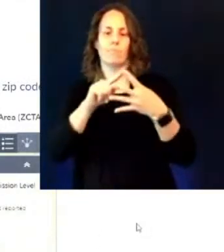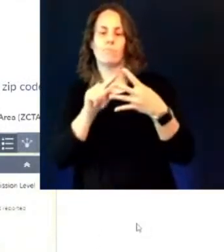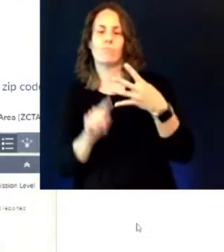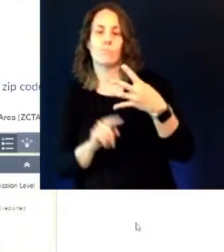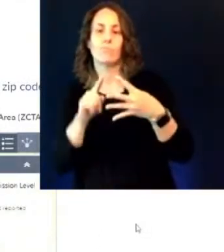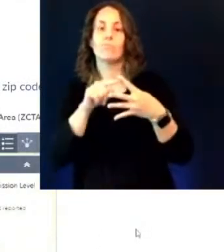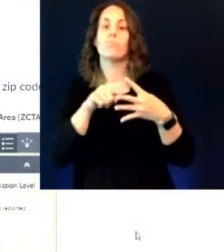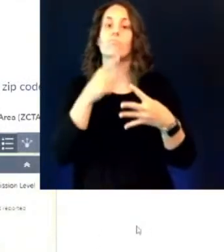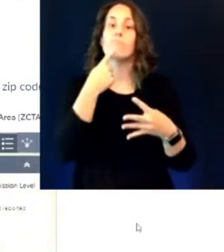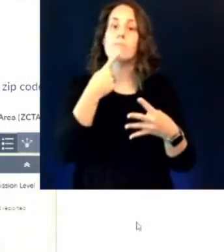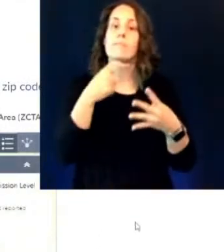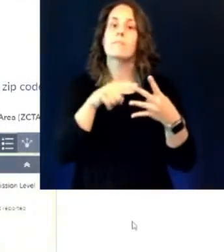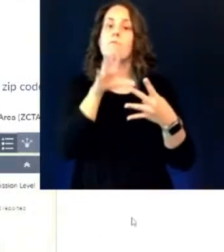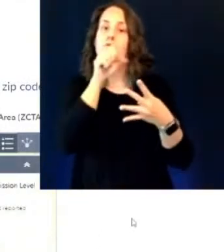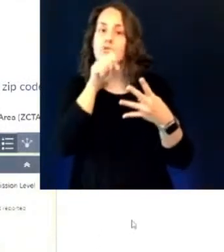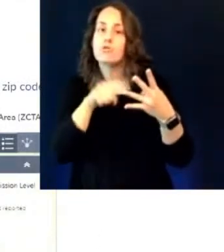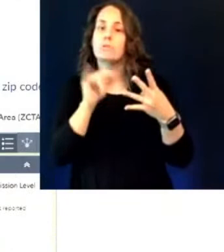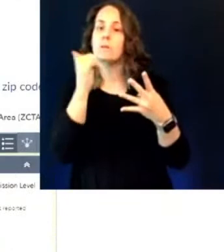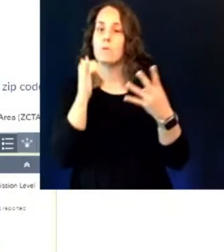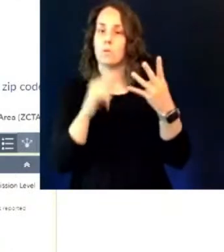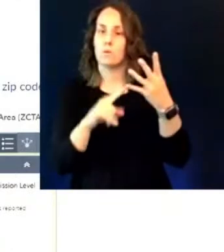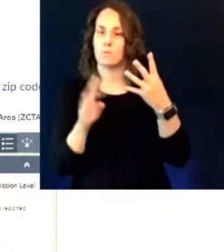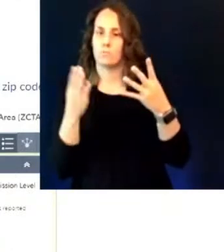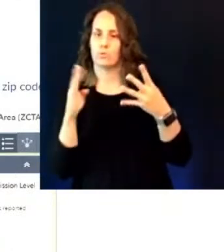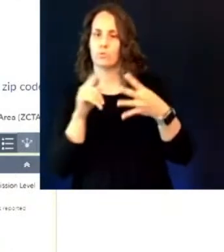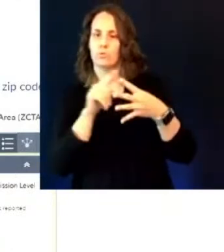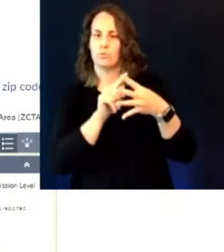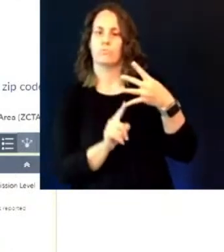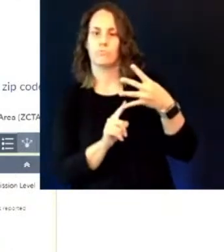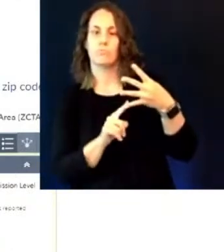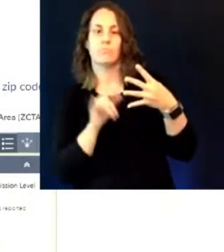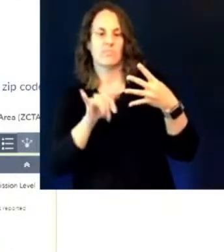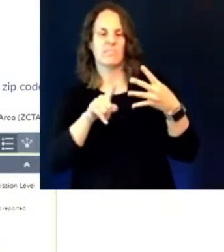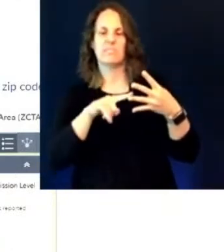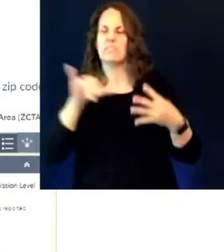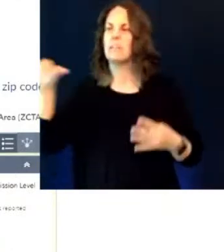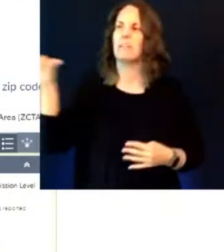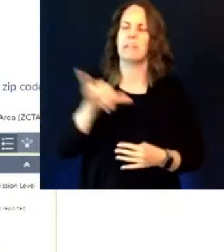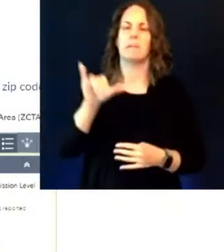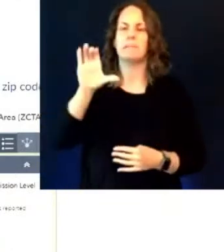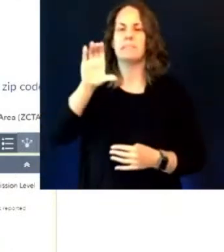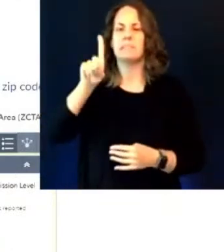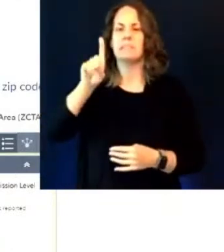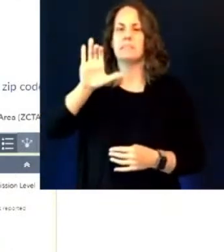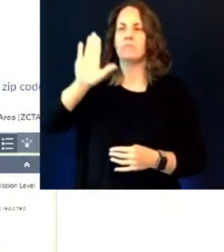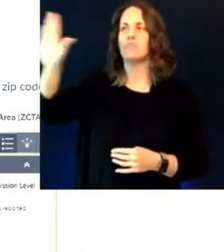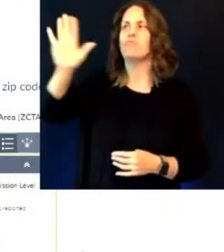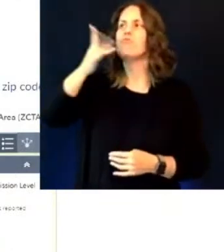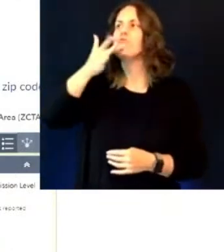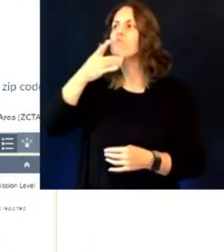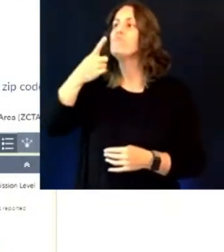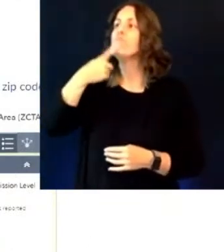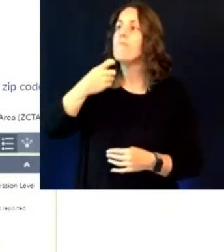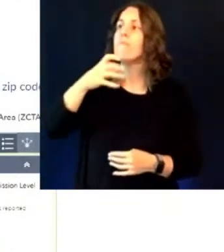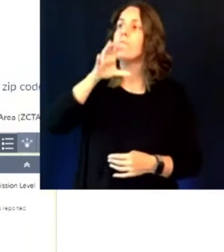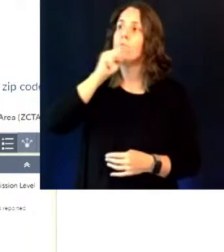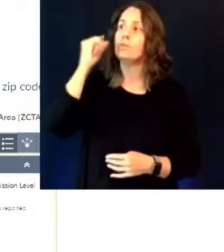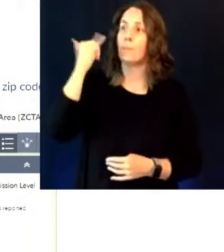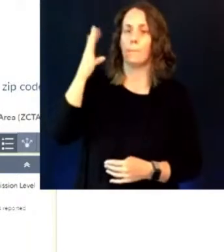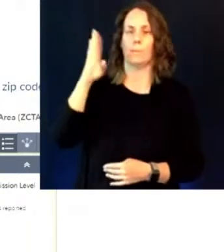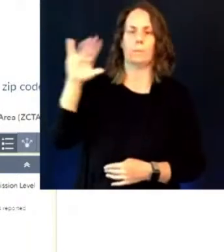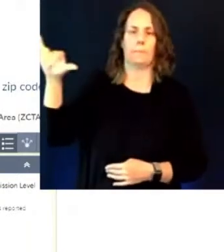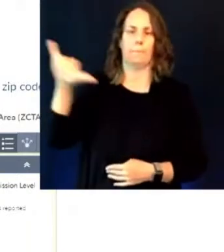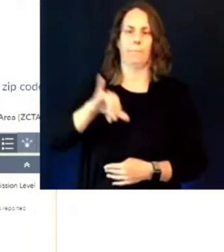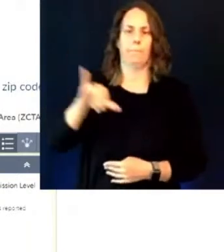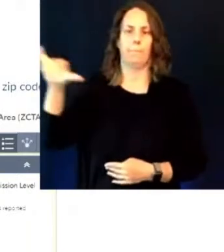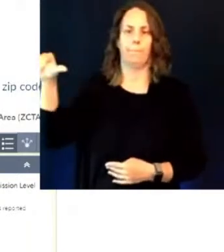used by CDC. And what we've done here is really put our cutoffs in alignment with CDC's case rate definitions that are used